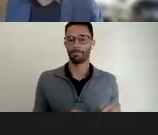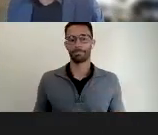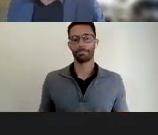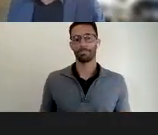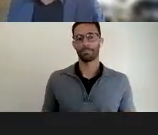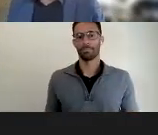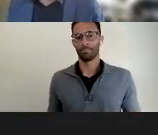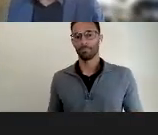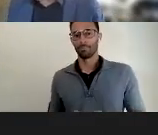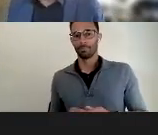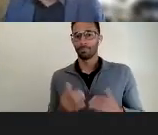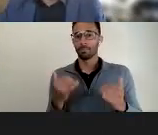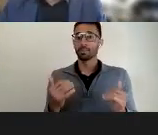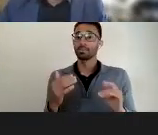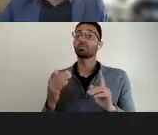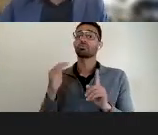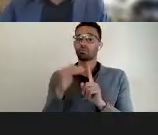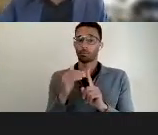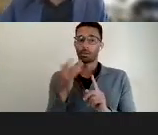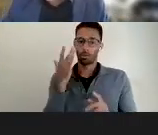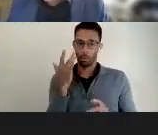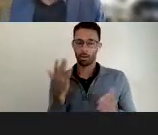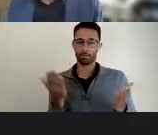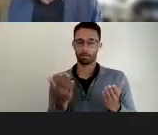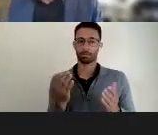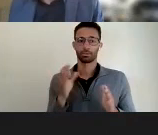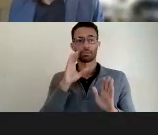Again, this is a reminder of why we're here. The pictures of